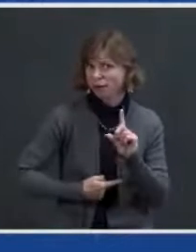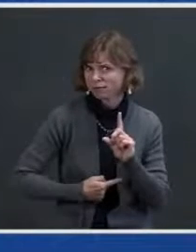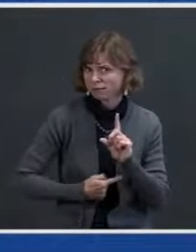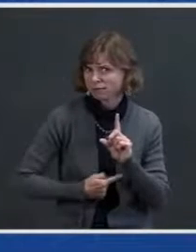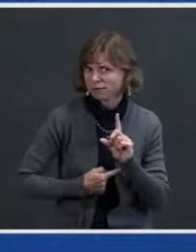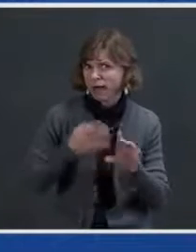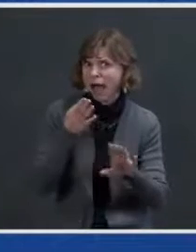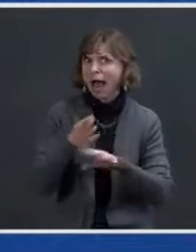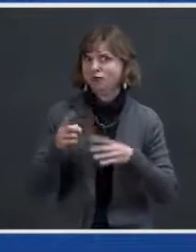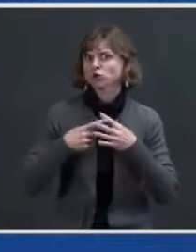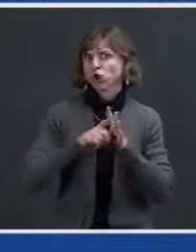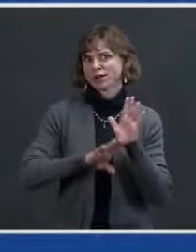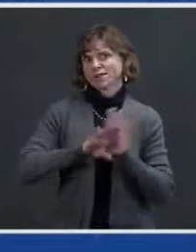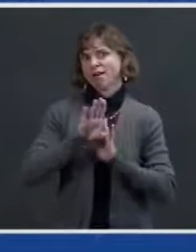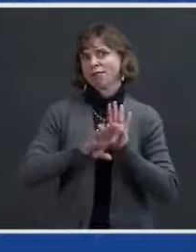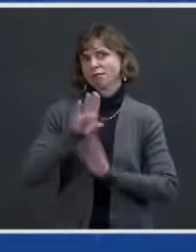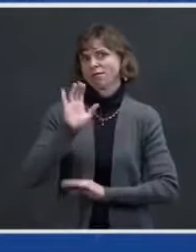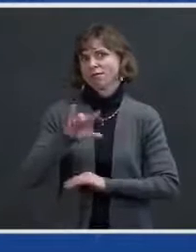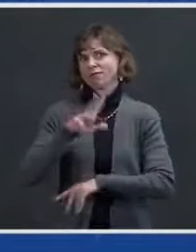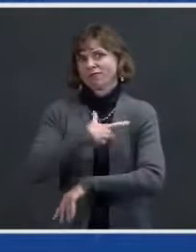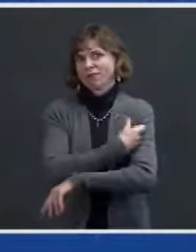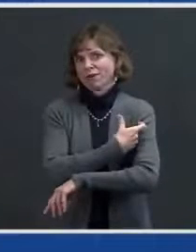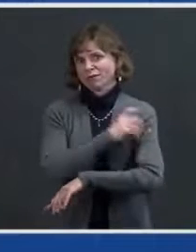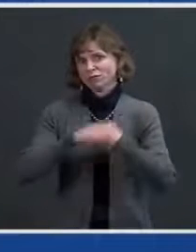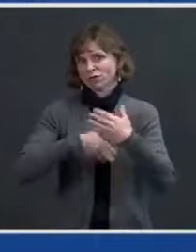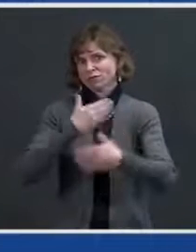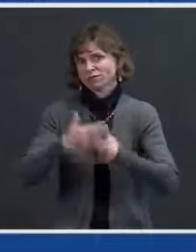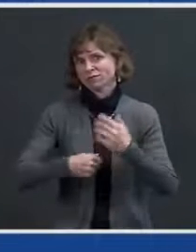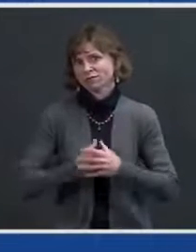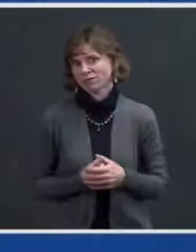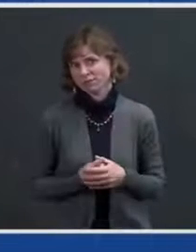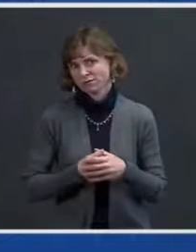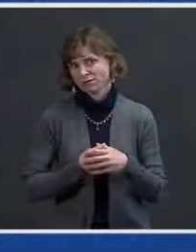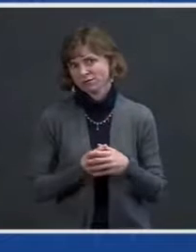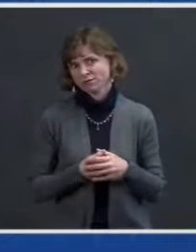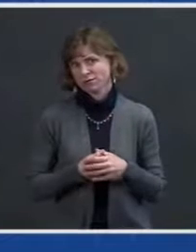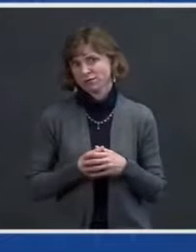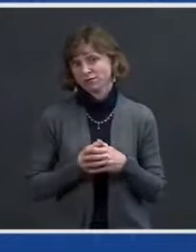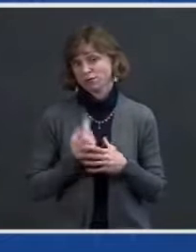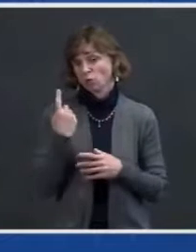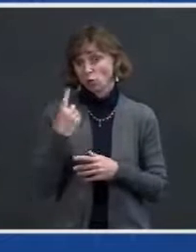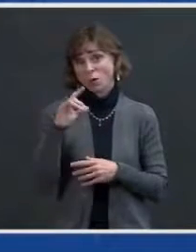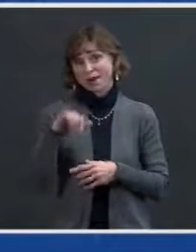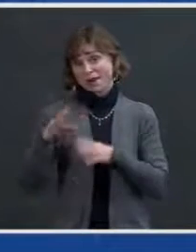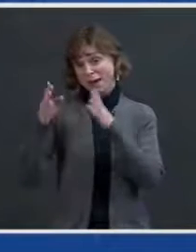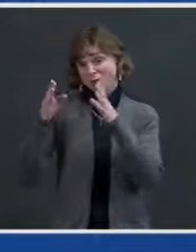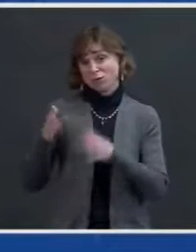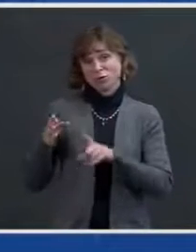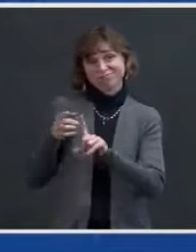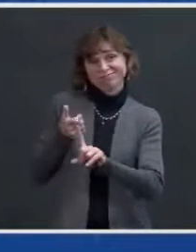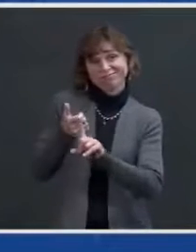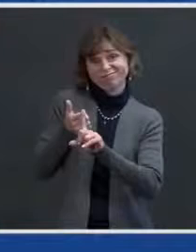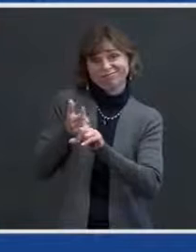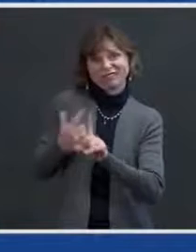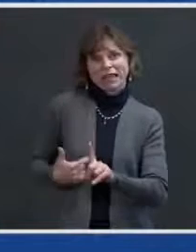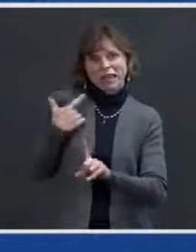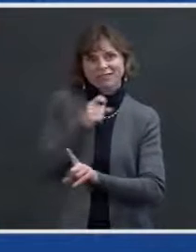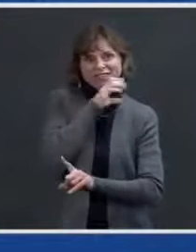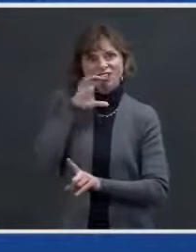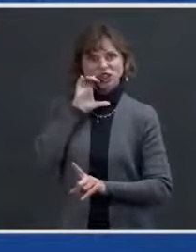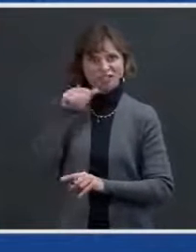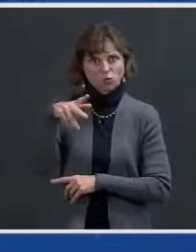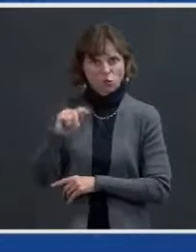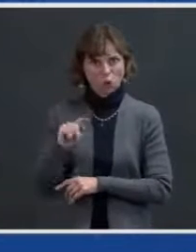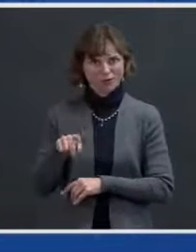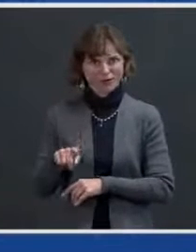after we started the development process. When one of the residents, this senior apartment, was asked how she